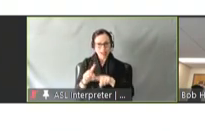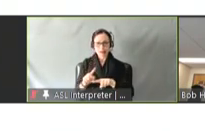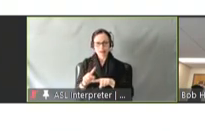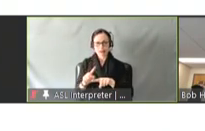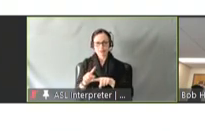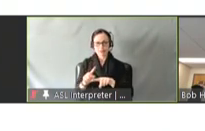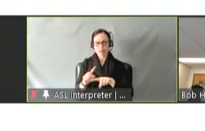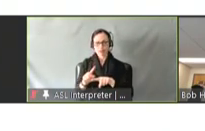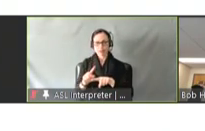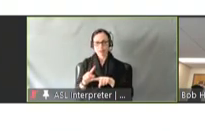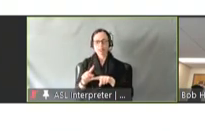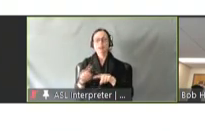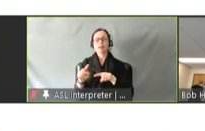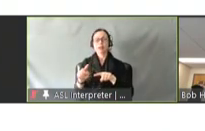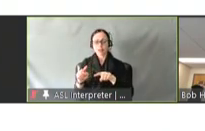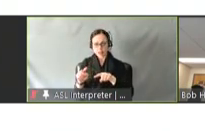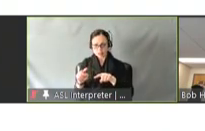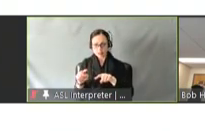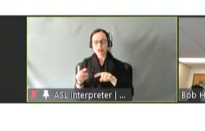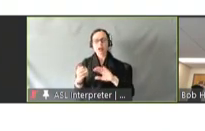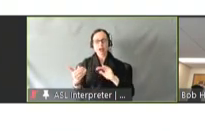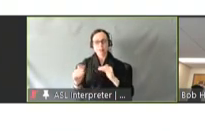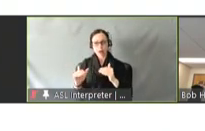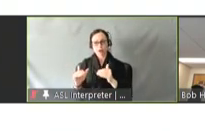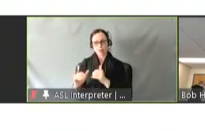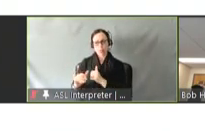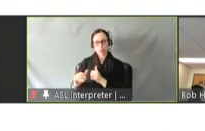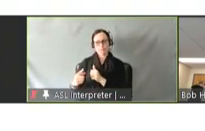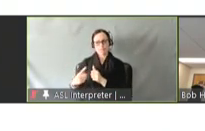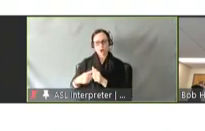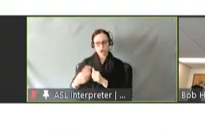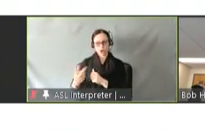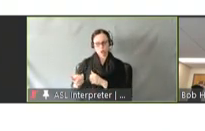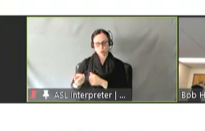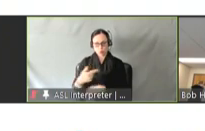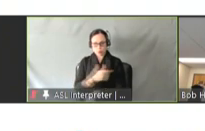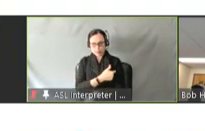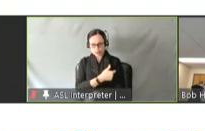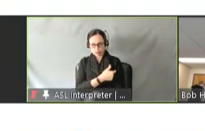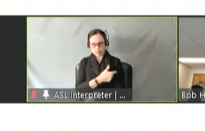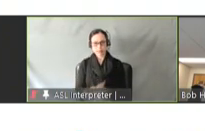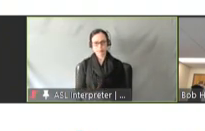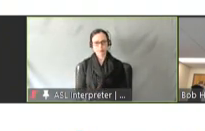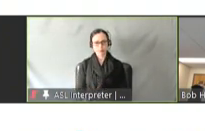booster, regardless of the initial vaccine series. Next slide, please.